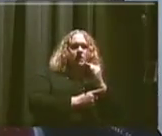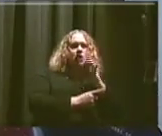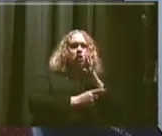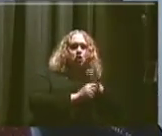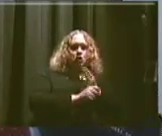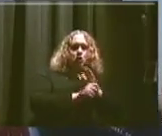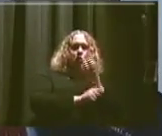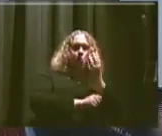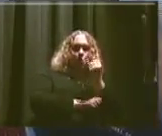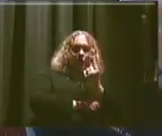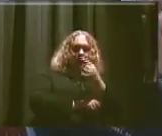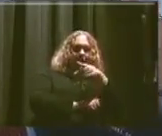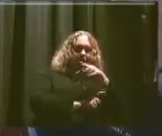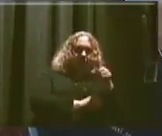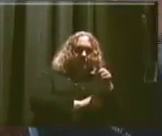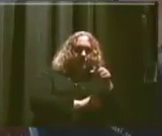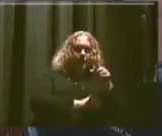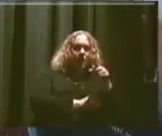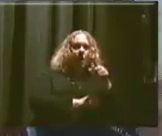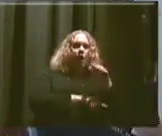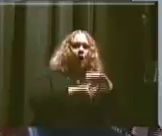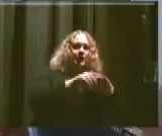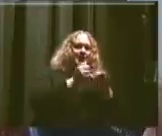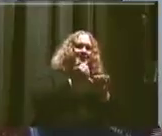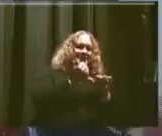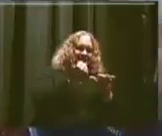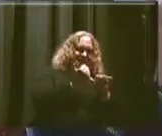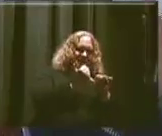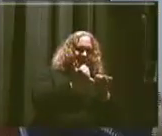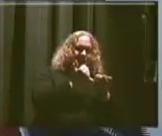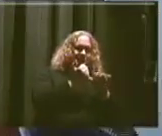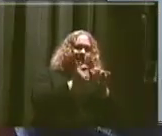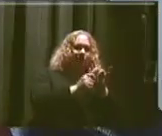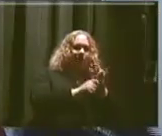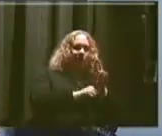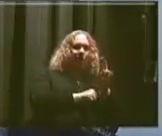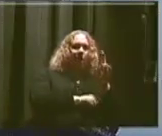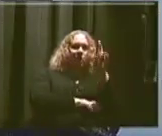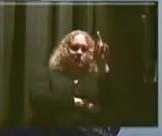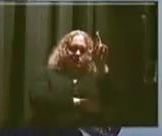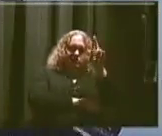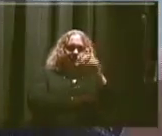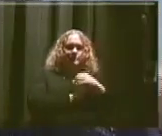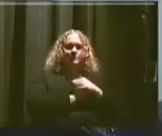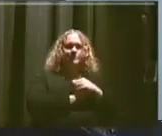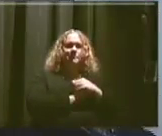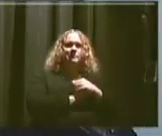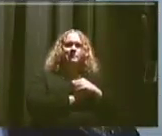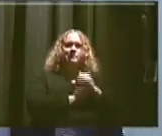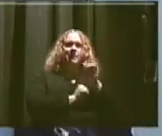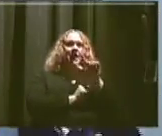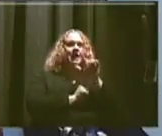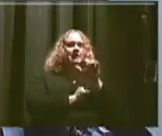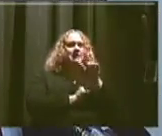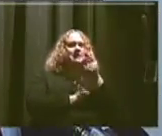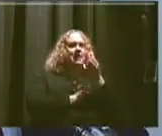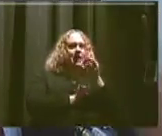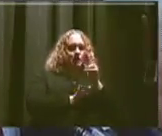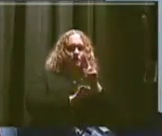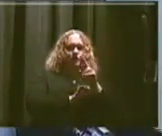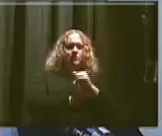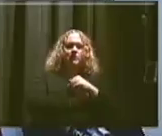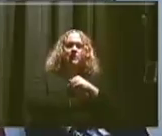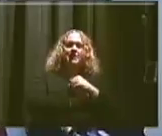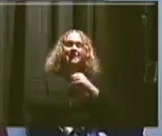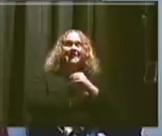before tonight and Mr. Brady, I said, I got a guy for you two techies right away. Then Andrew be your guy, Alexander be your guy. Right now